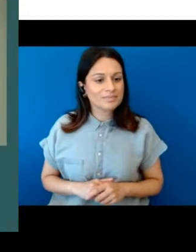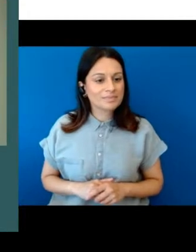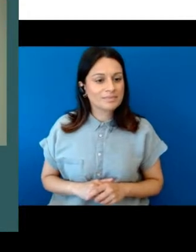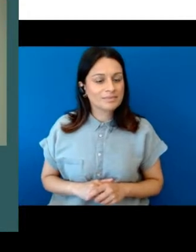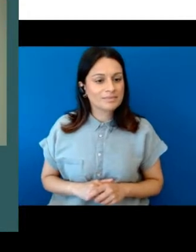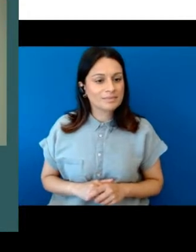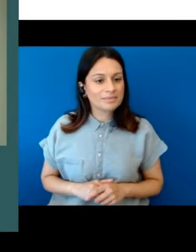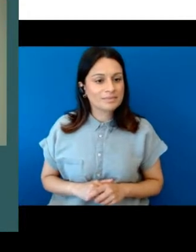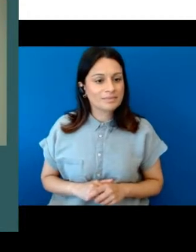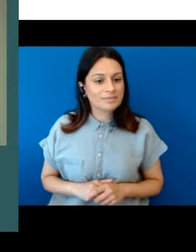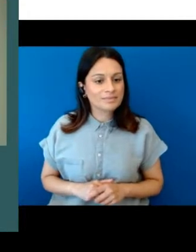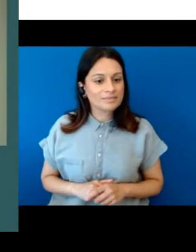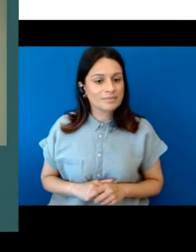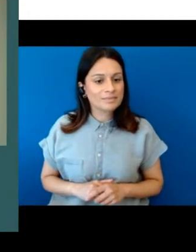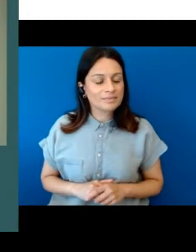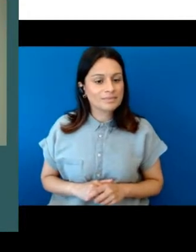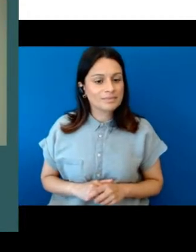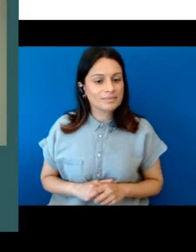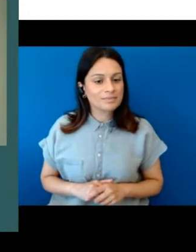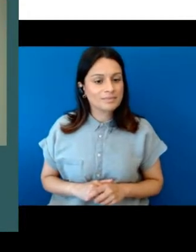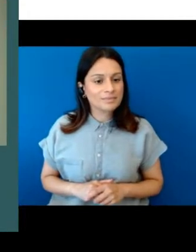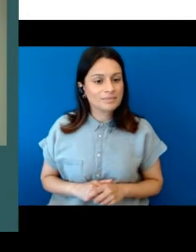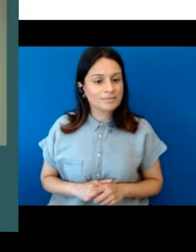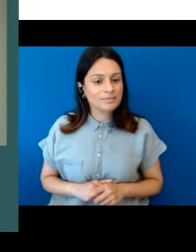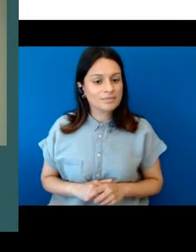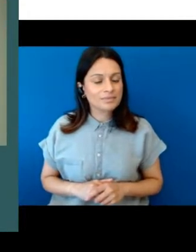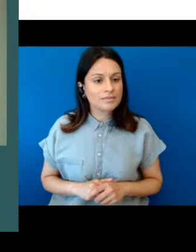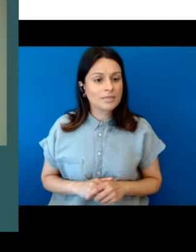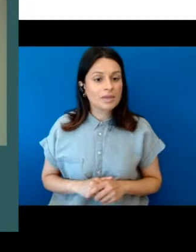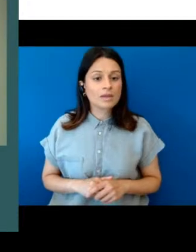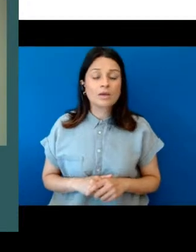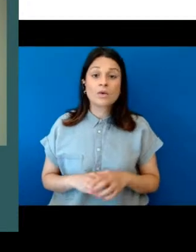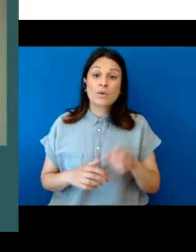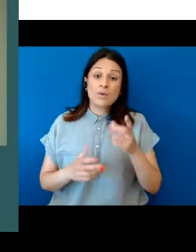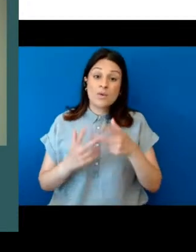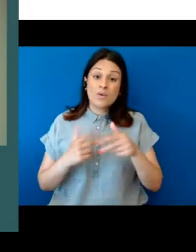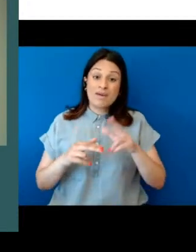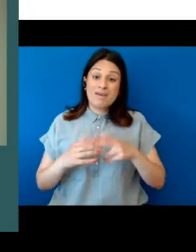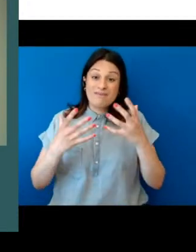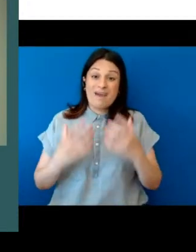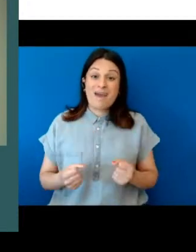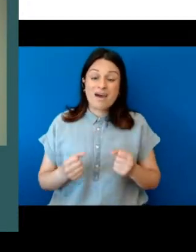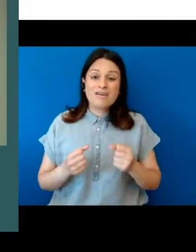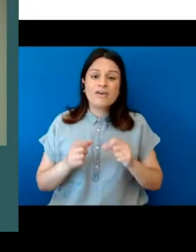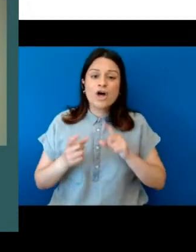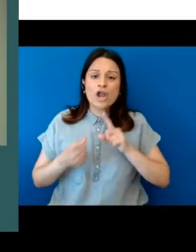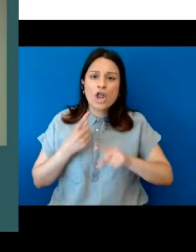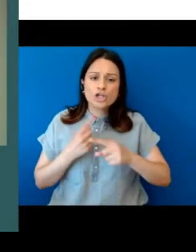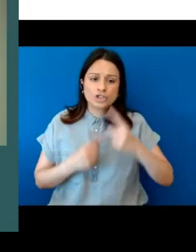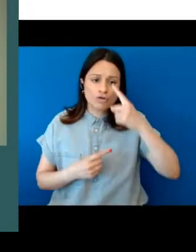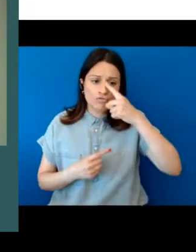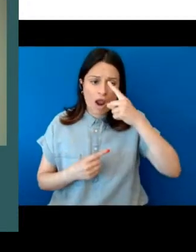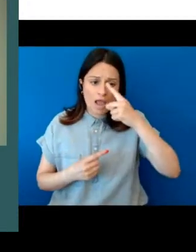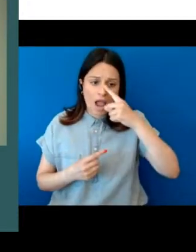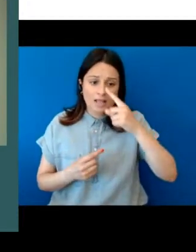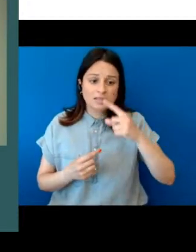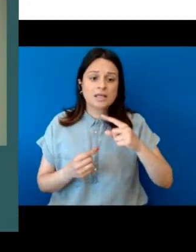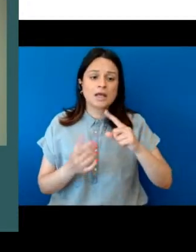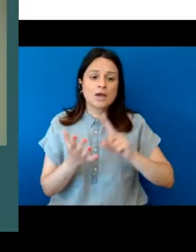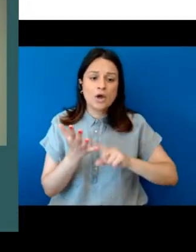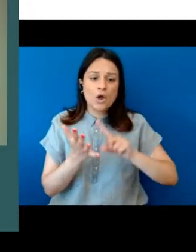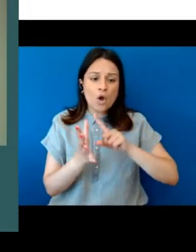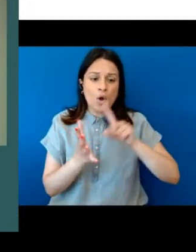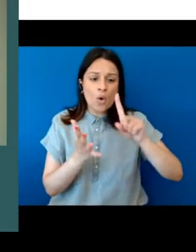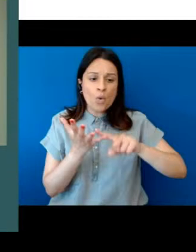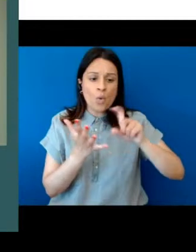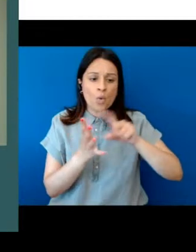receptor antagonists, normally licensed for asthma, help with allergic rhinitis? Yes, they can do. There are trials looking at them